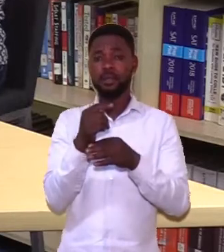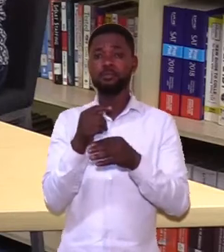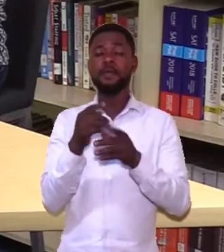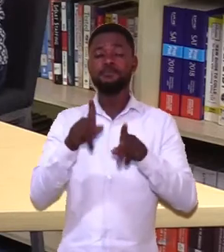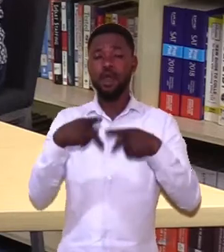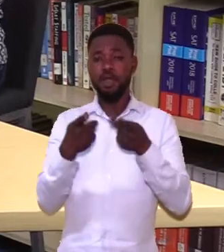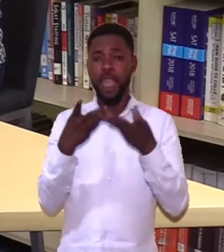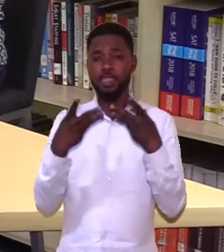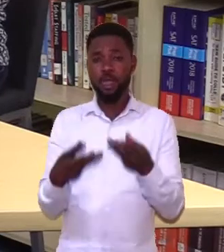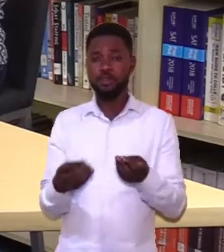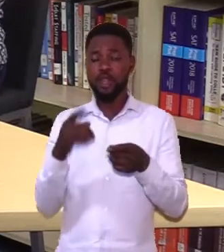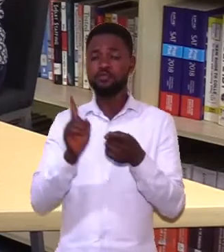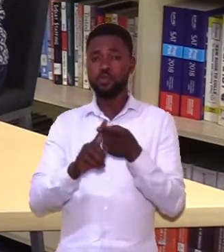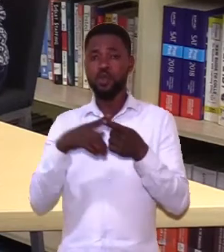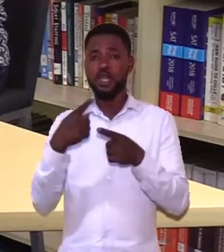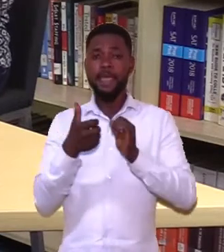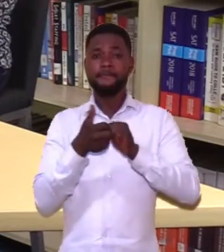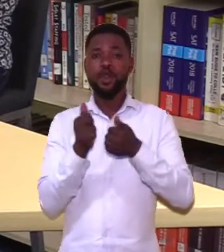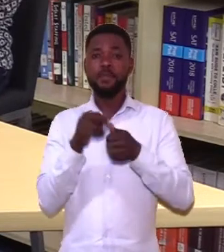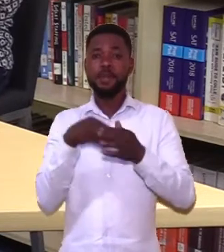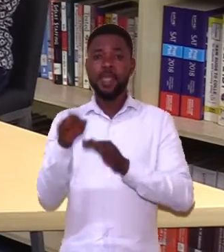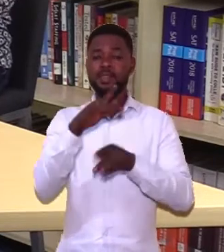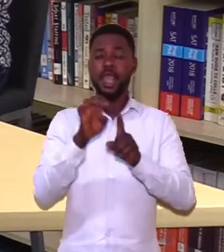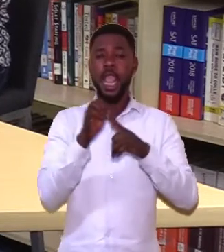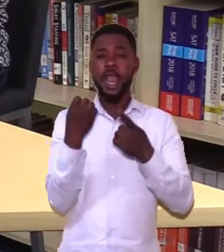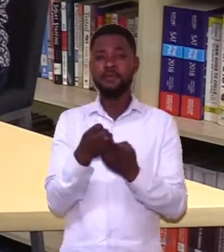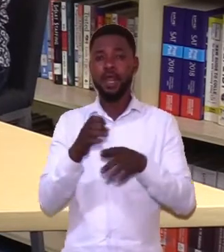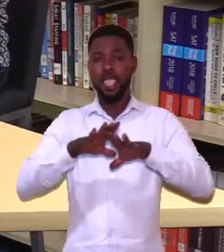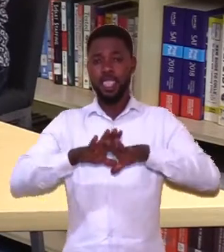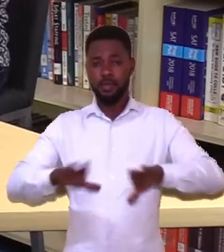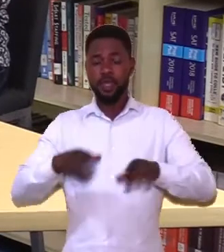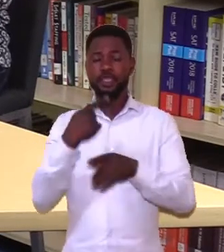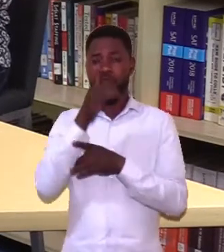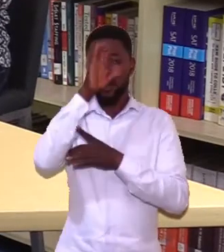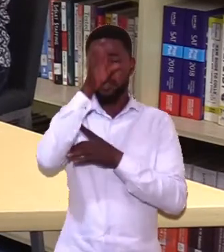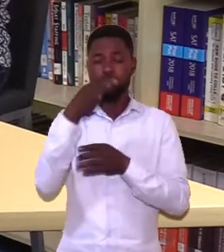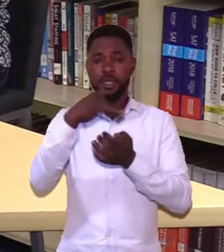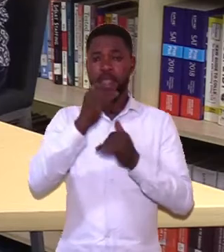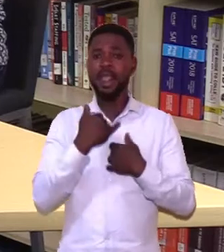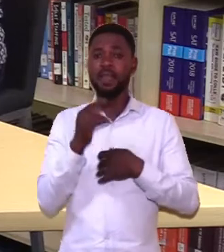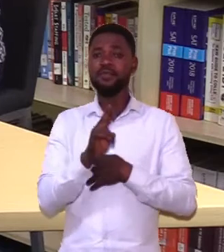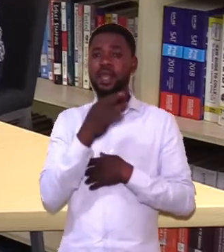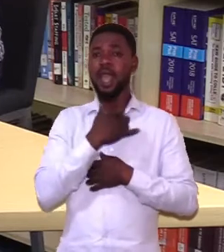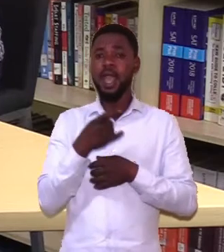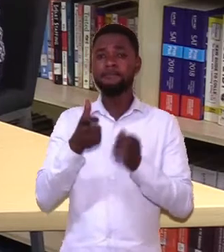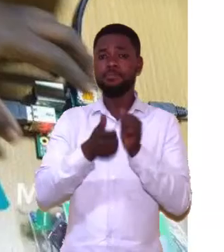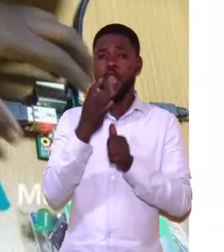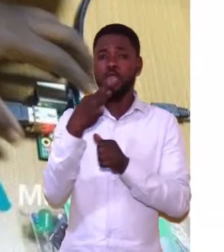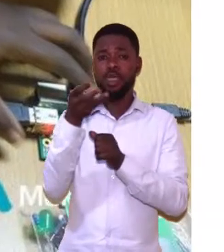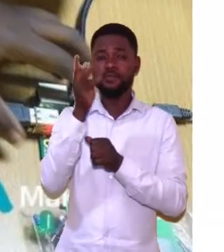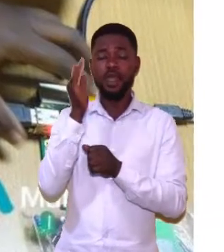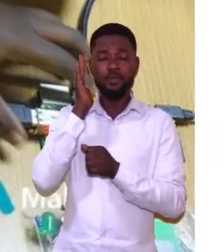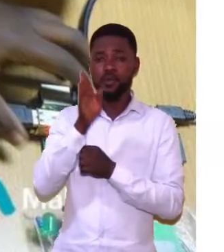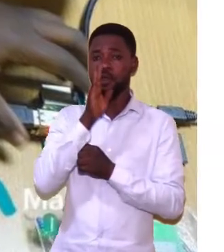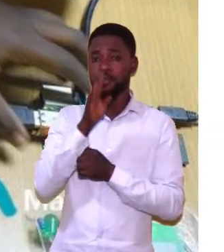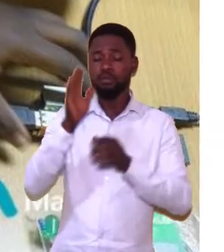leveraging the STEMs, profile solutions to the problems in the environment, leveraging the STEM concepts that they have learned. And those